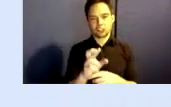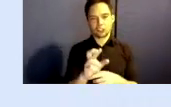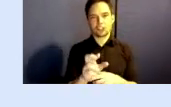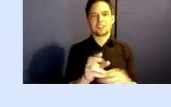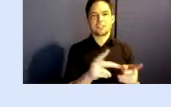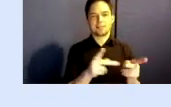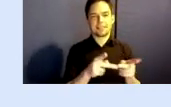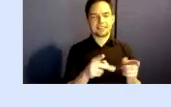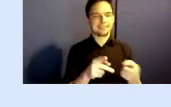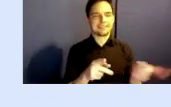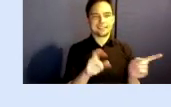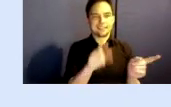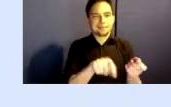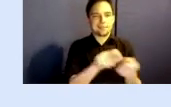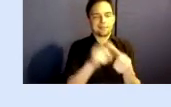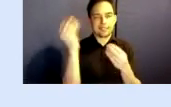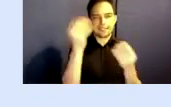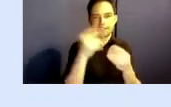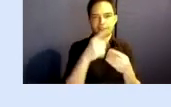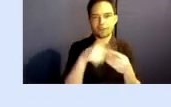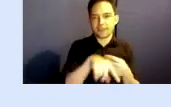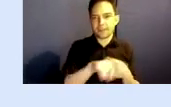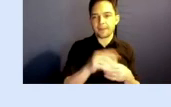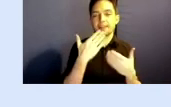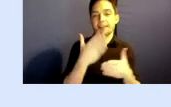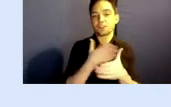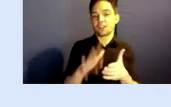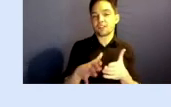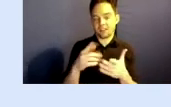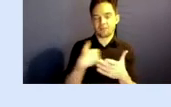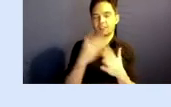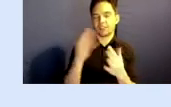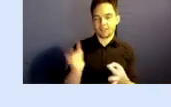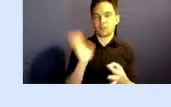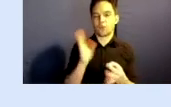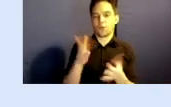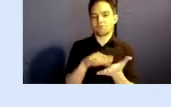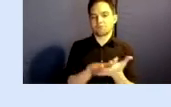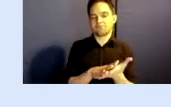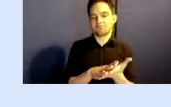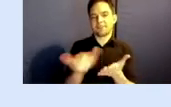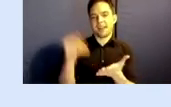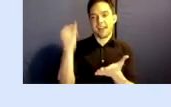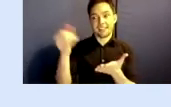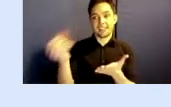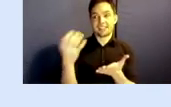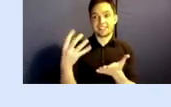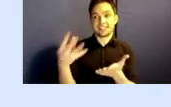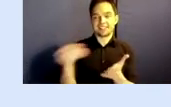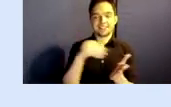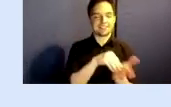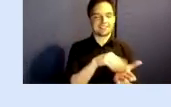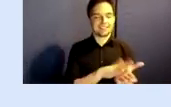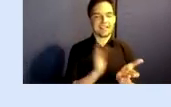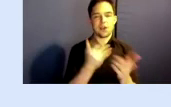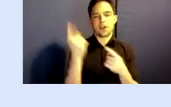need specific consideration. So thank you for sharing that, and we'll definitely be taking that idea forward in our thoughts